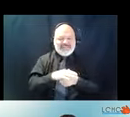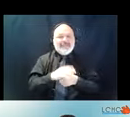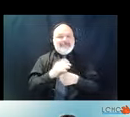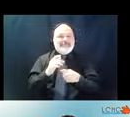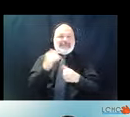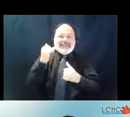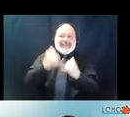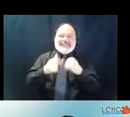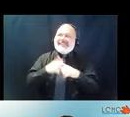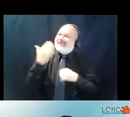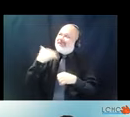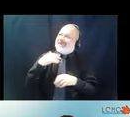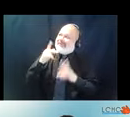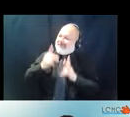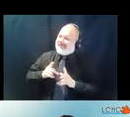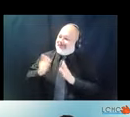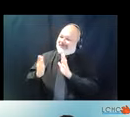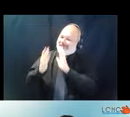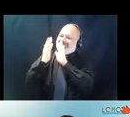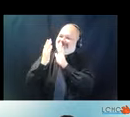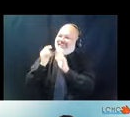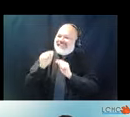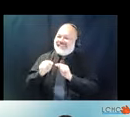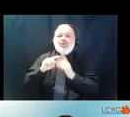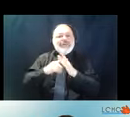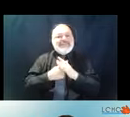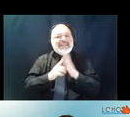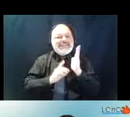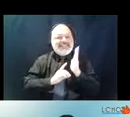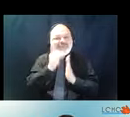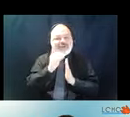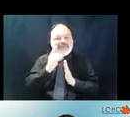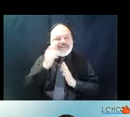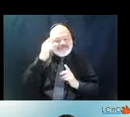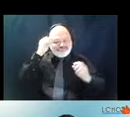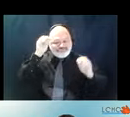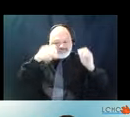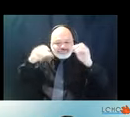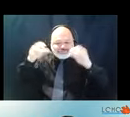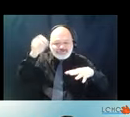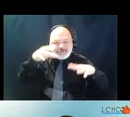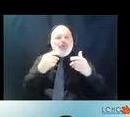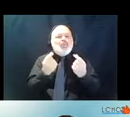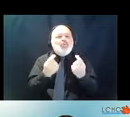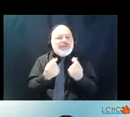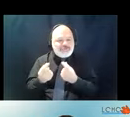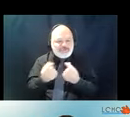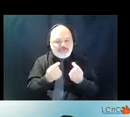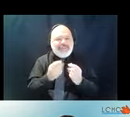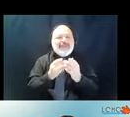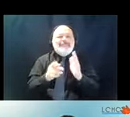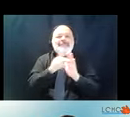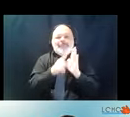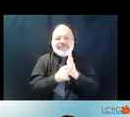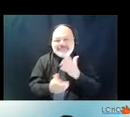person. And through the policy agenda, we start developing and brainstorming with our coalition partners, our policy priorities, which are